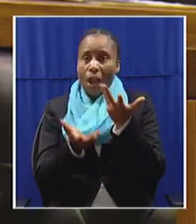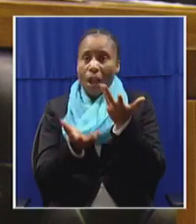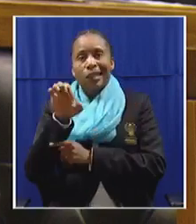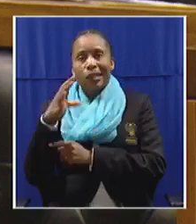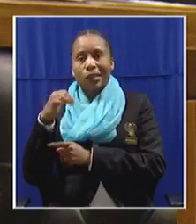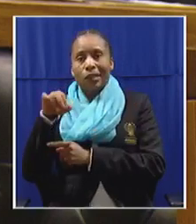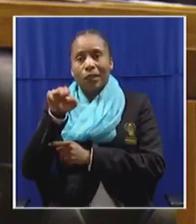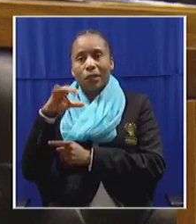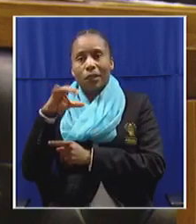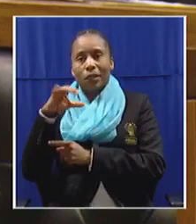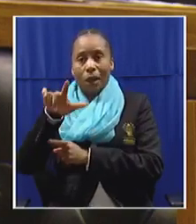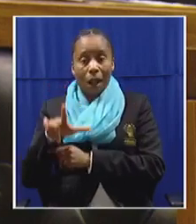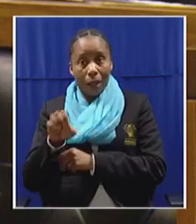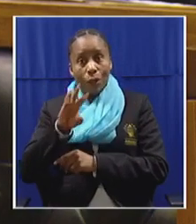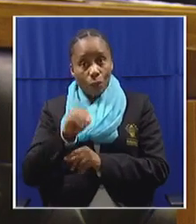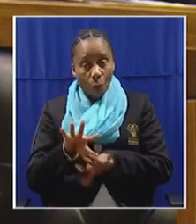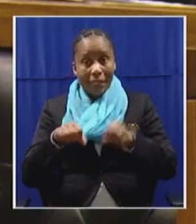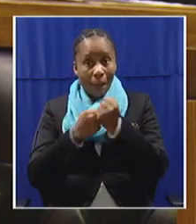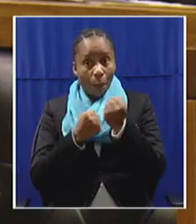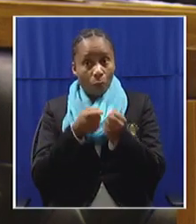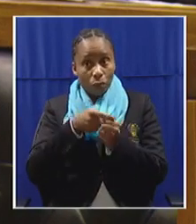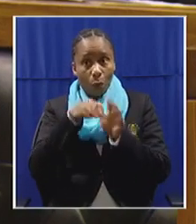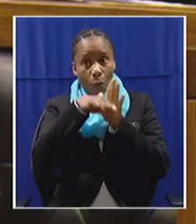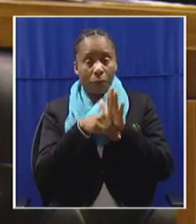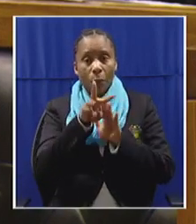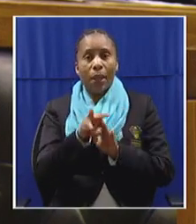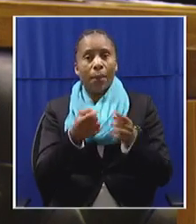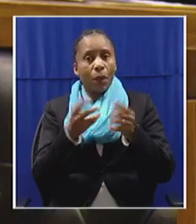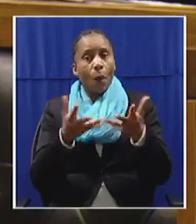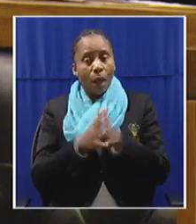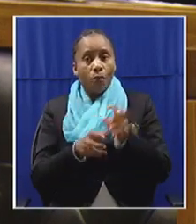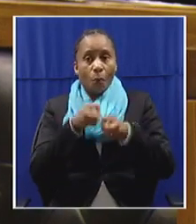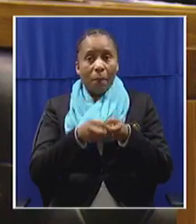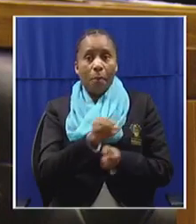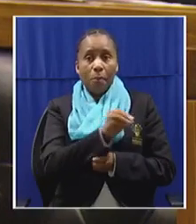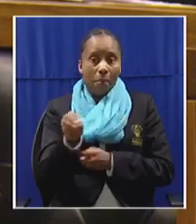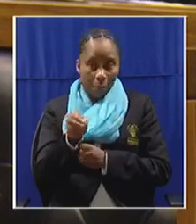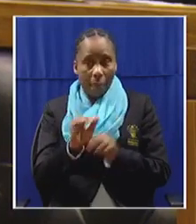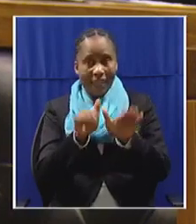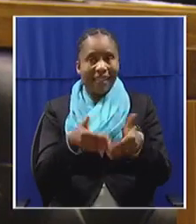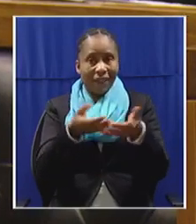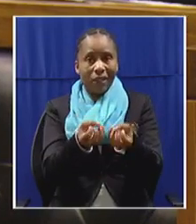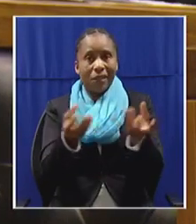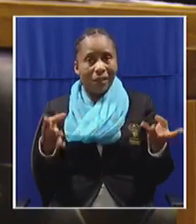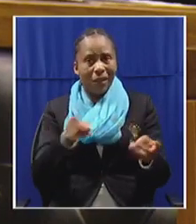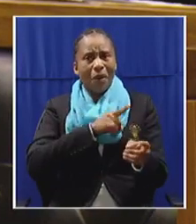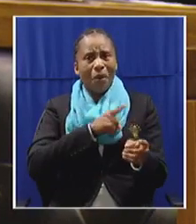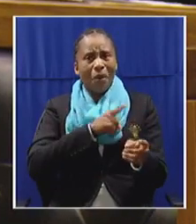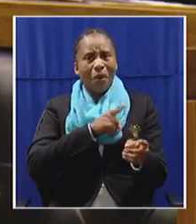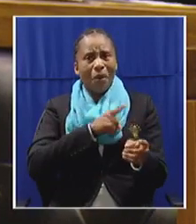areas. But where there are problems of service delivery, because of the lack of right